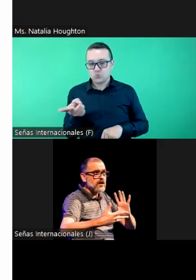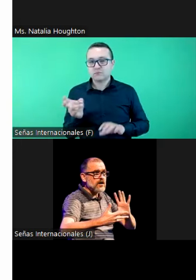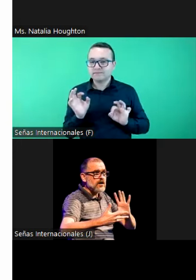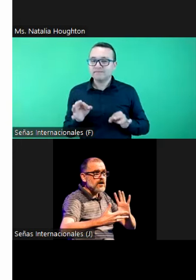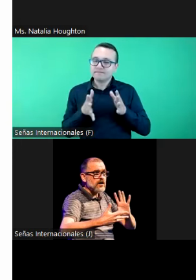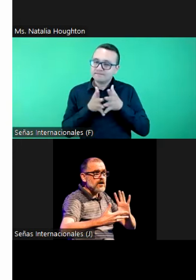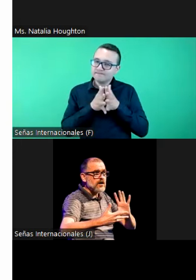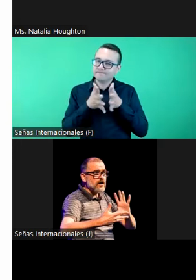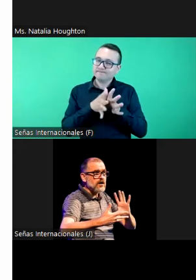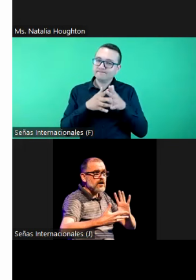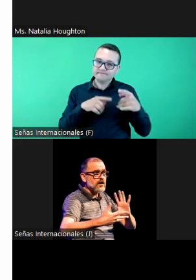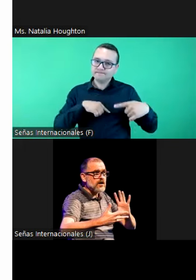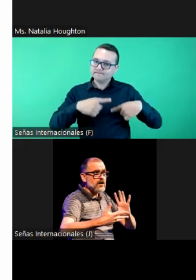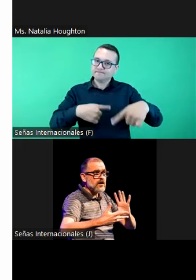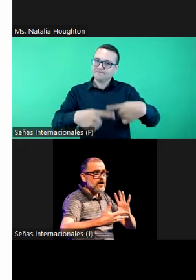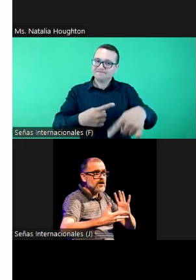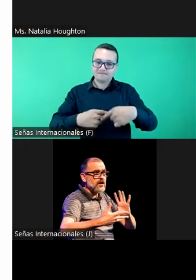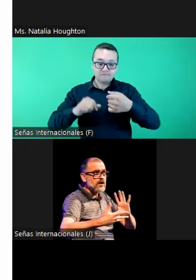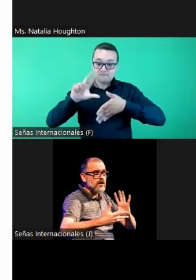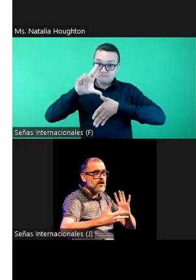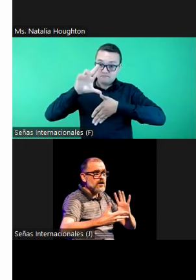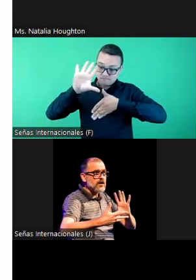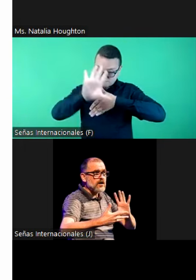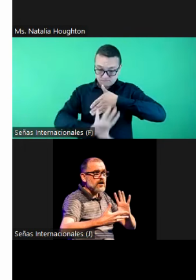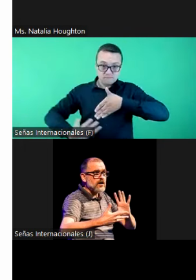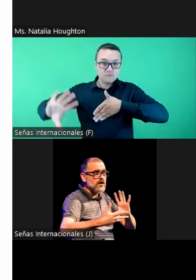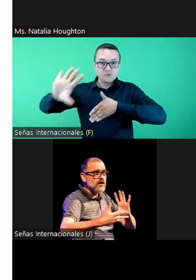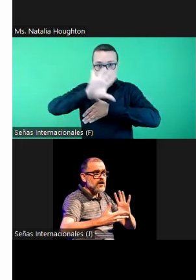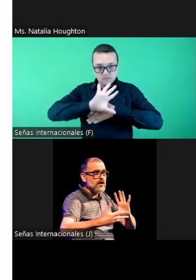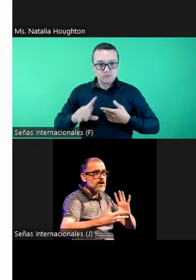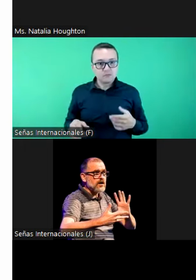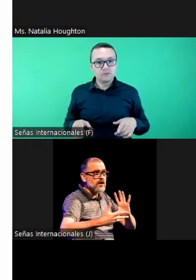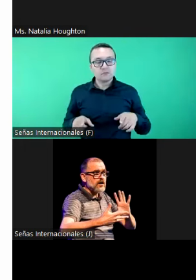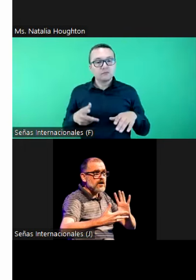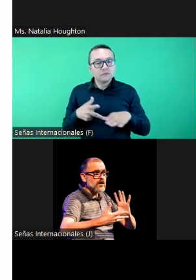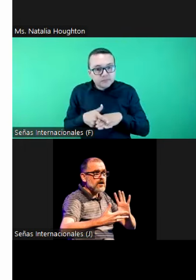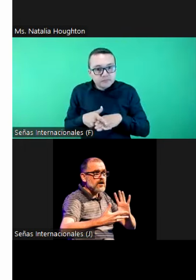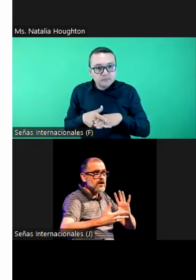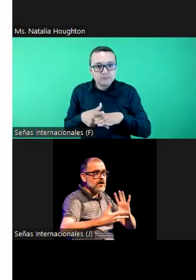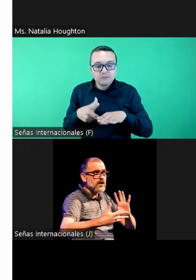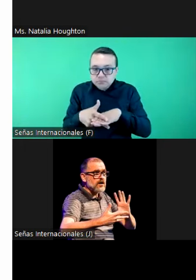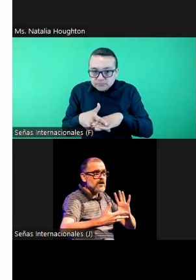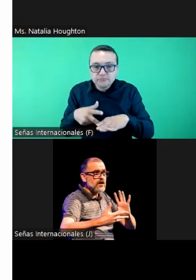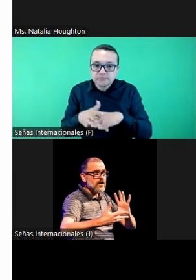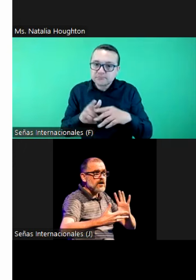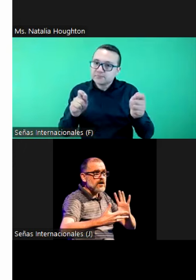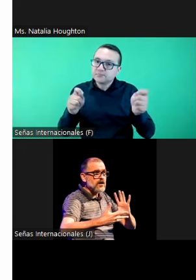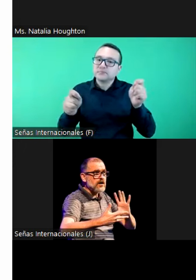that illustrate the evolution very well in our region and